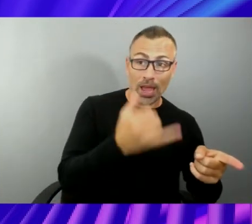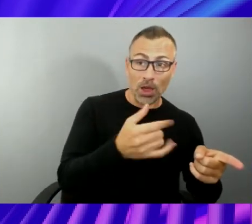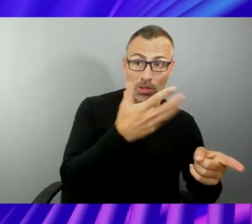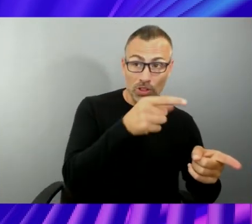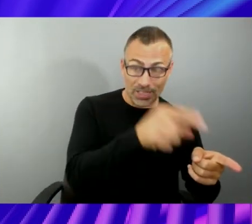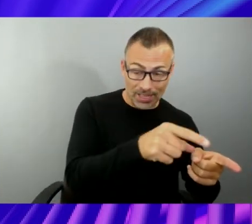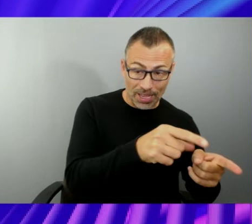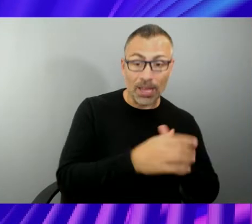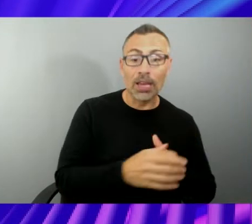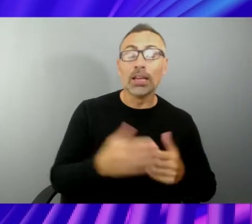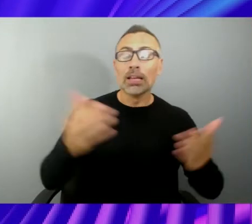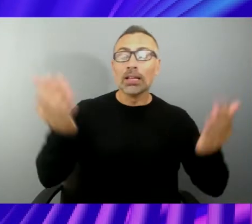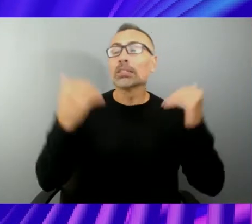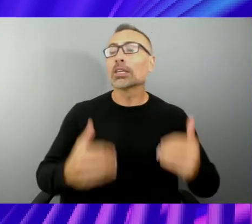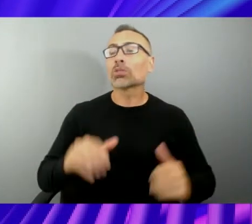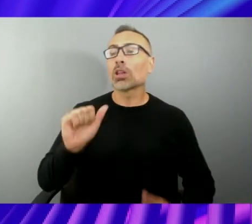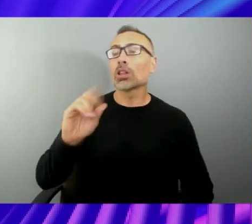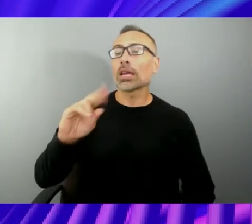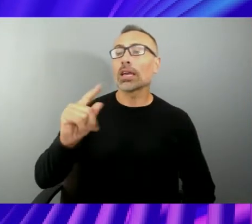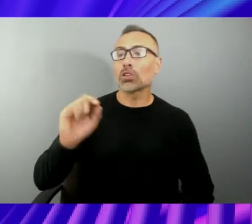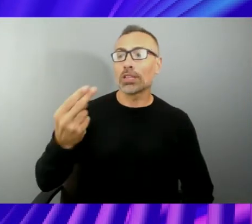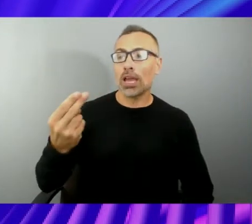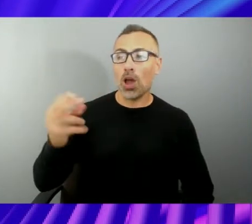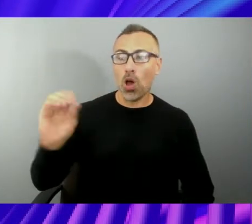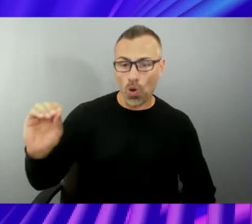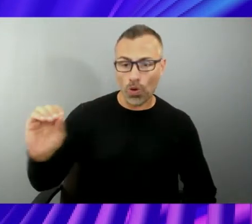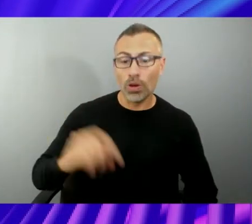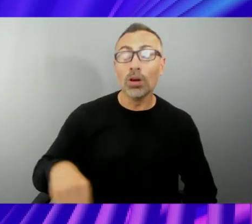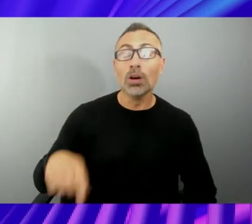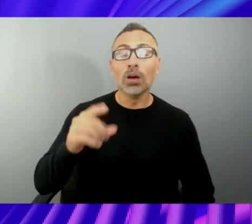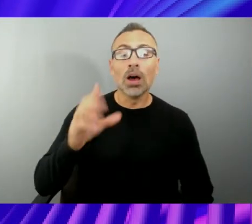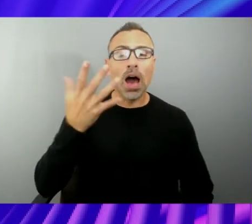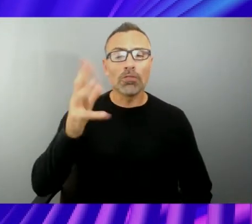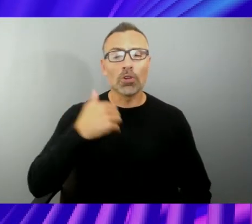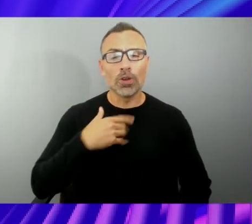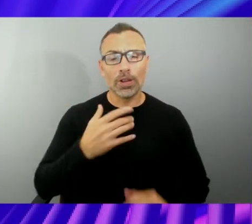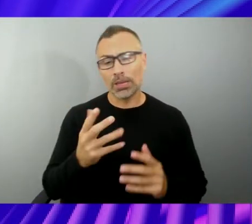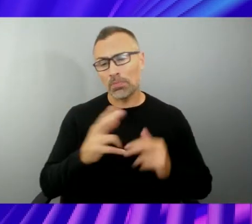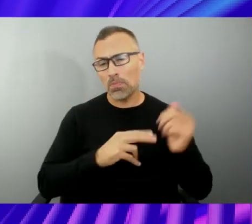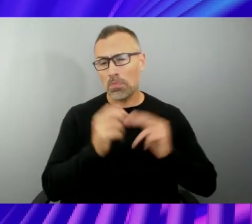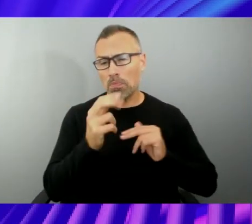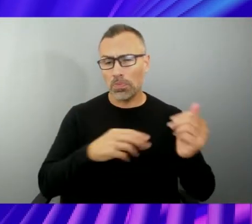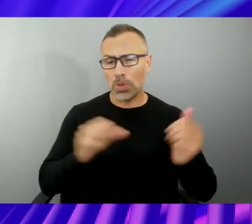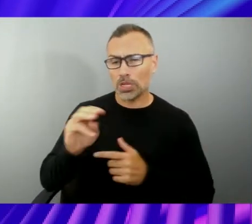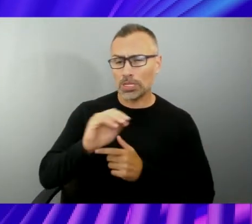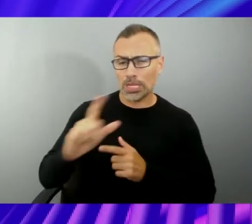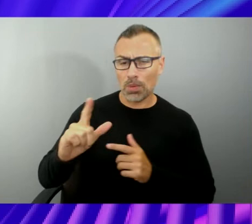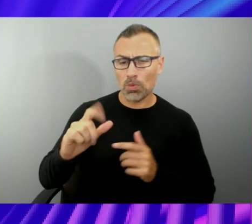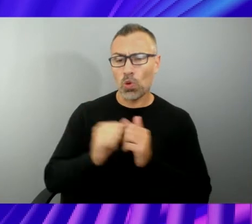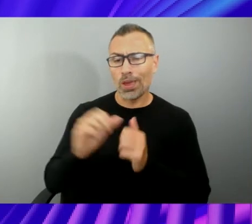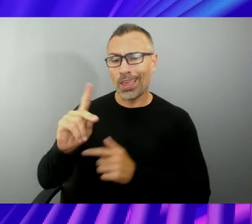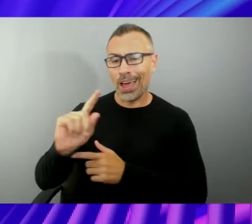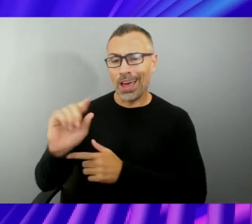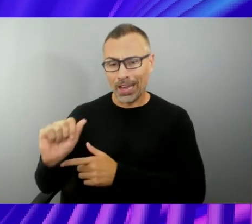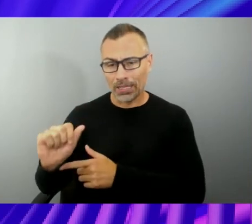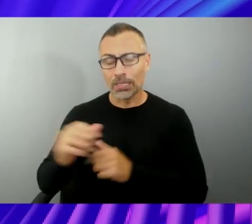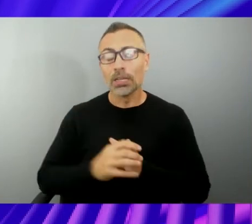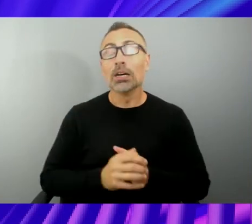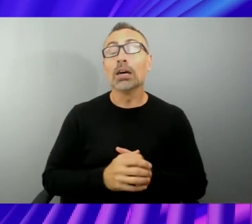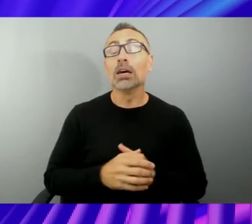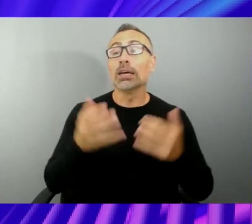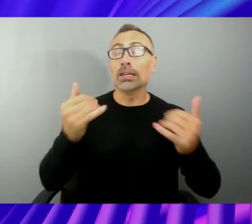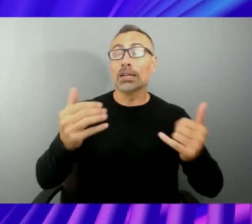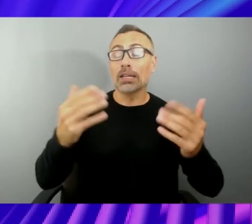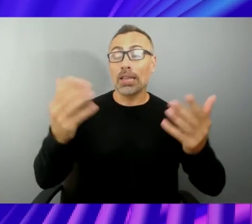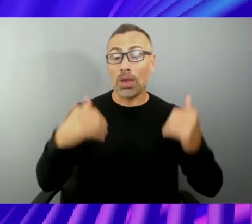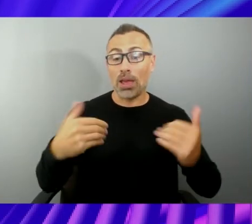can authenticate by using Okta. I already built the SAML federation with R0 as an identity provider. So now I'm going to open a new screen where